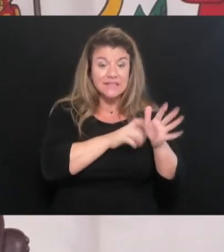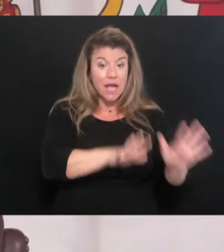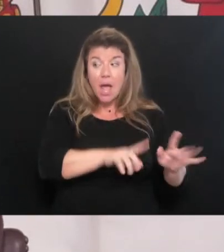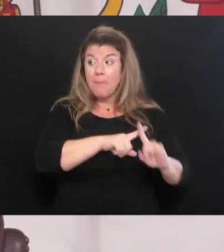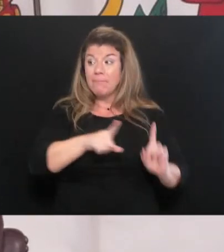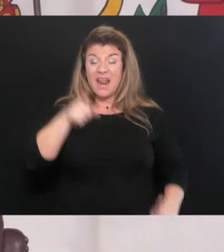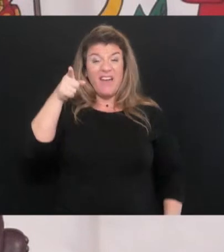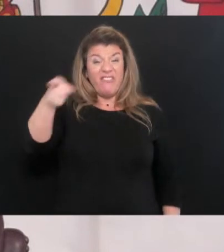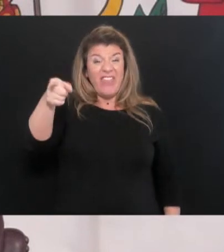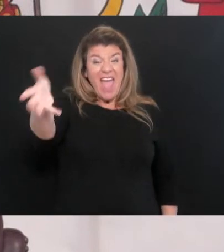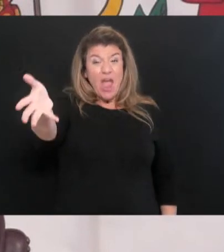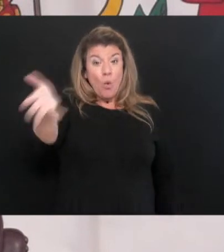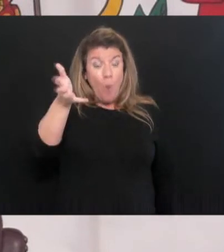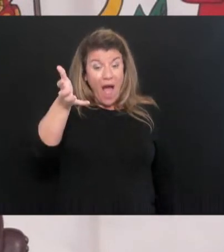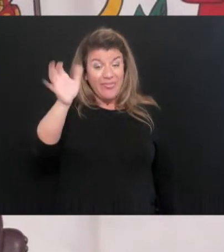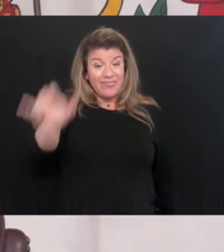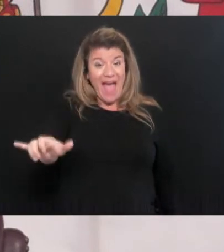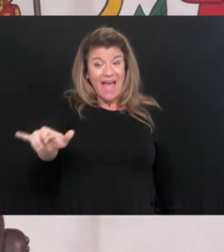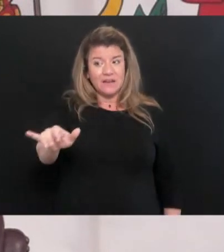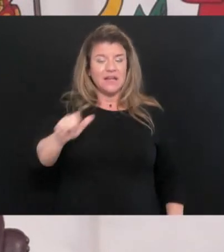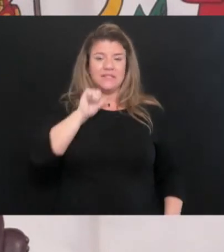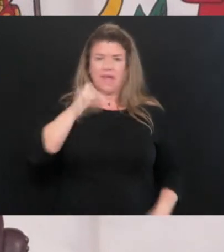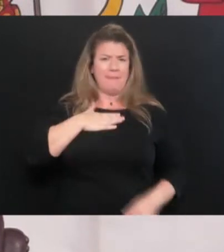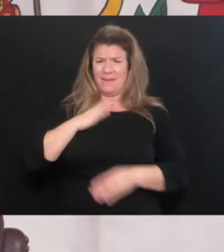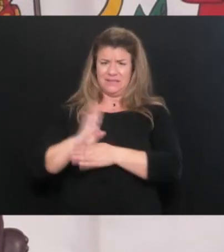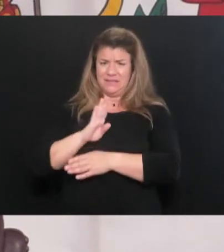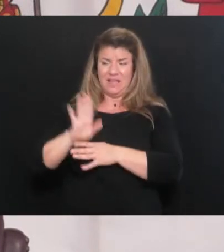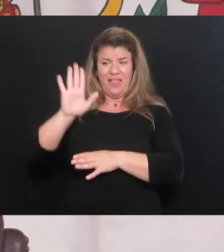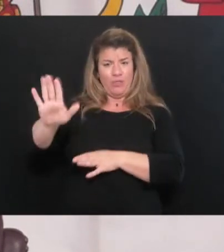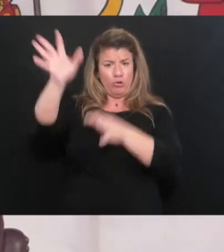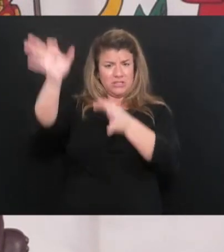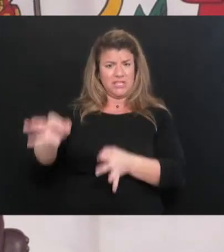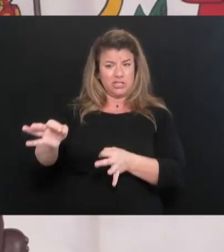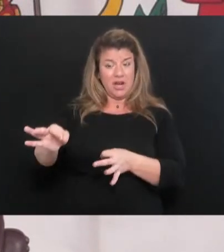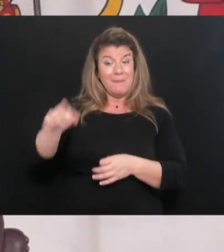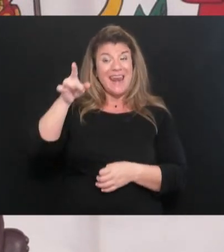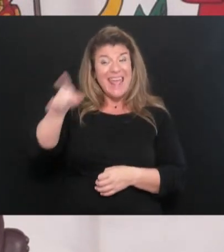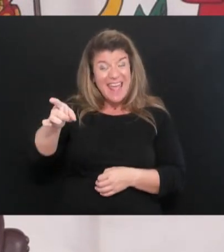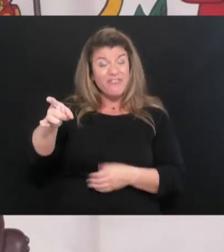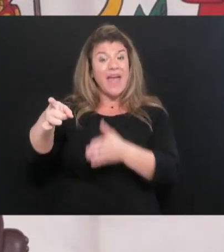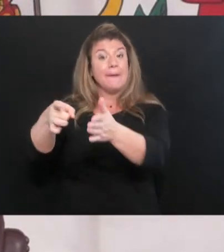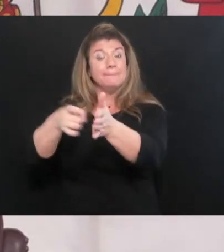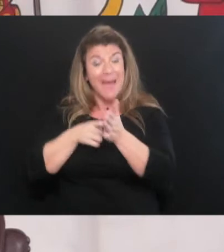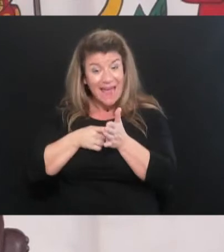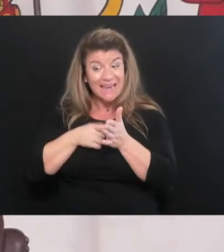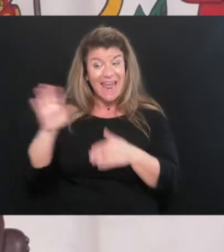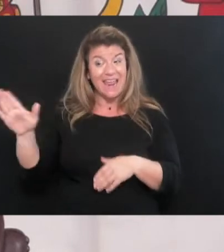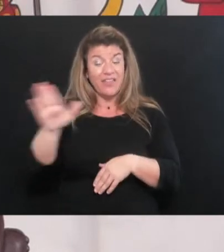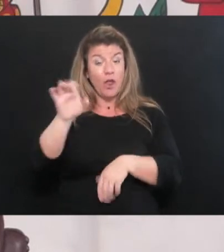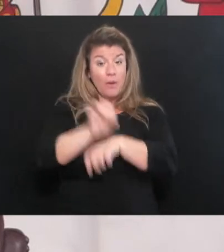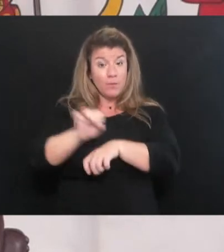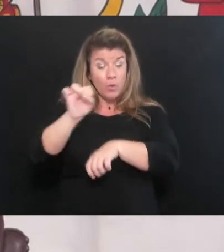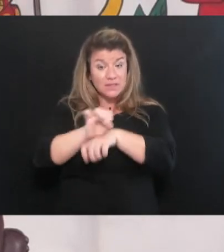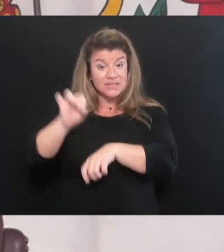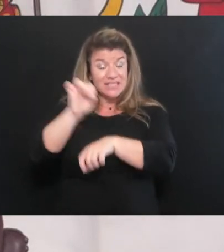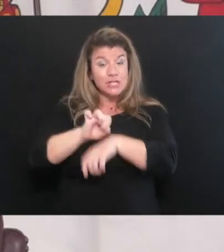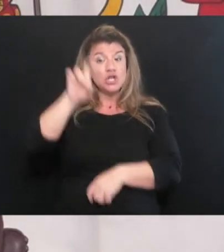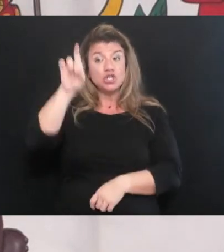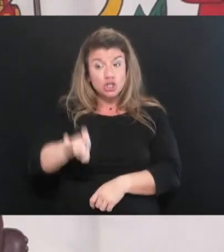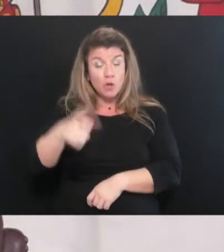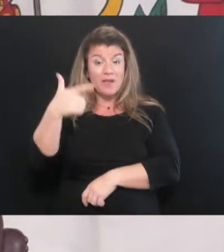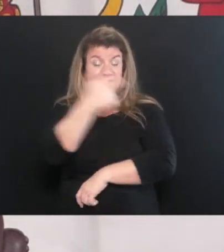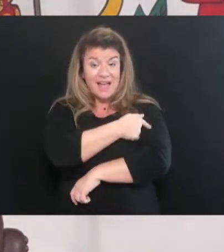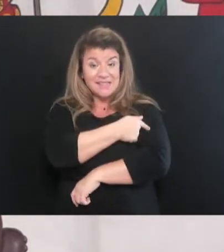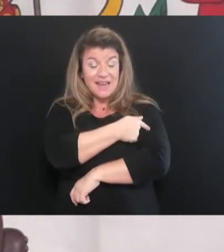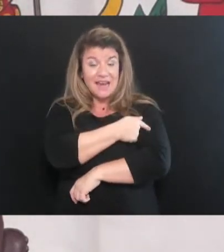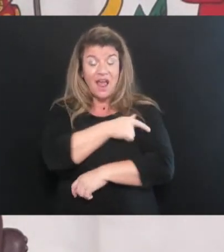choose, it's none of my business what they do. But if they choose to mandate that their employees should be